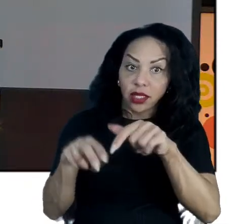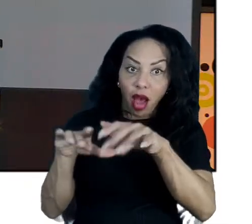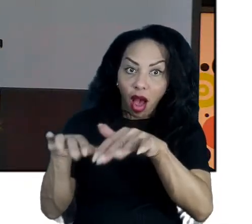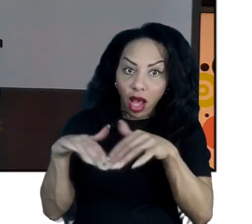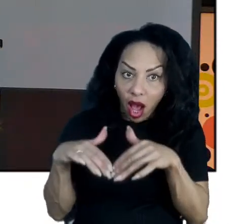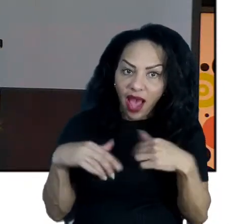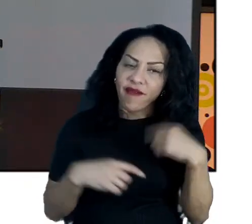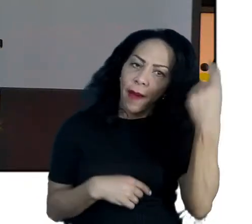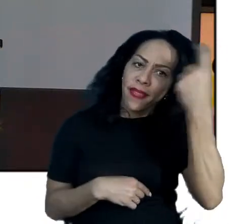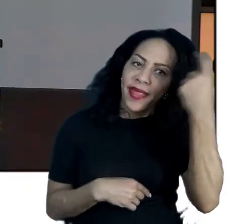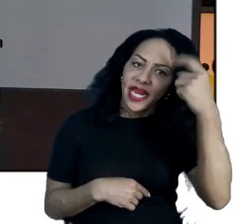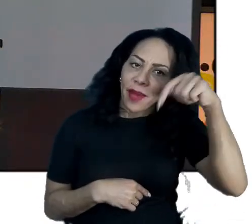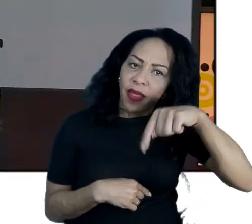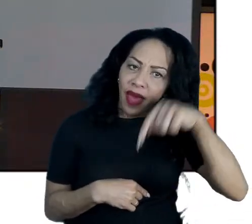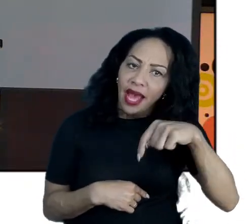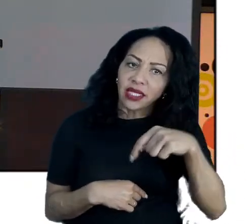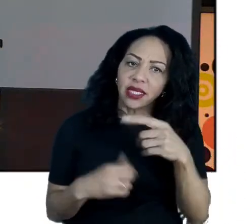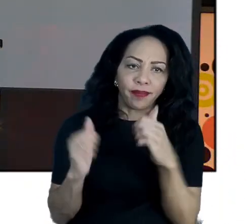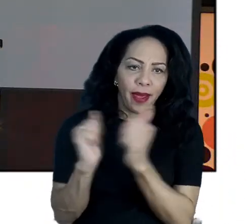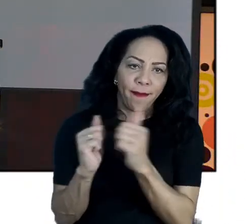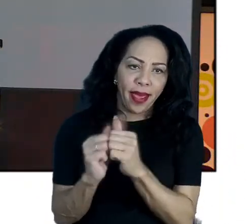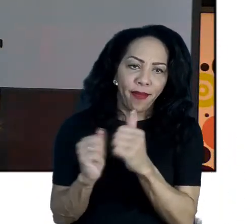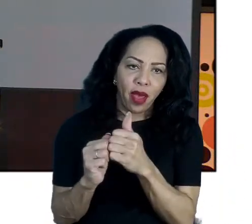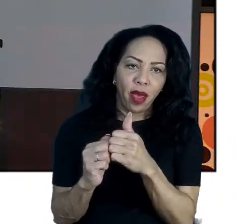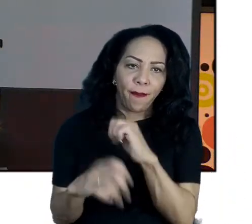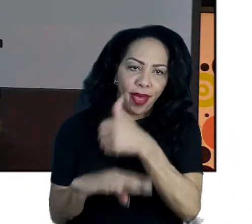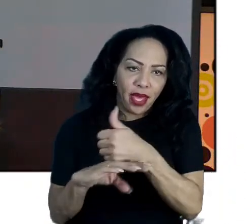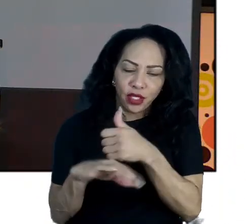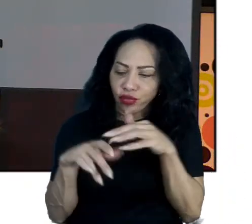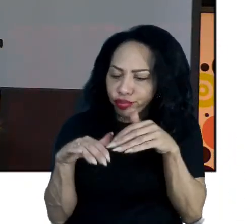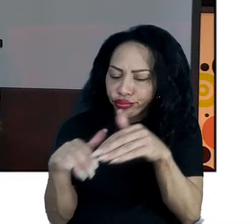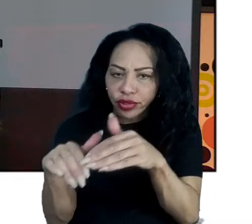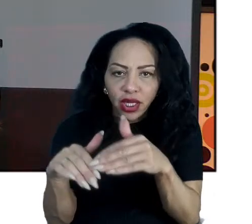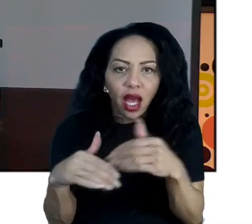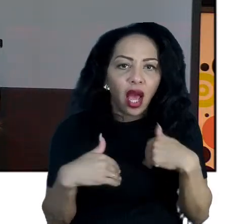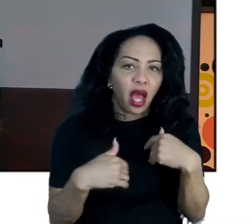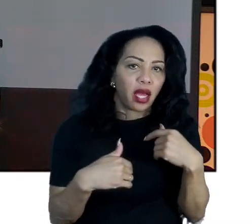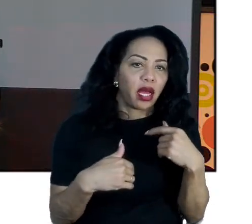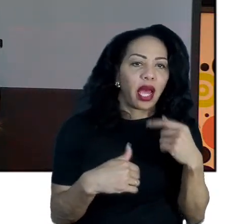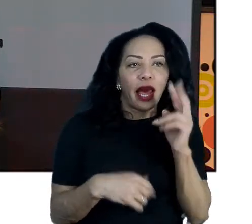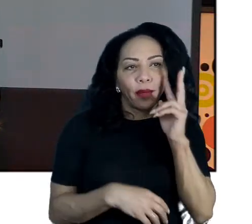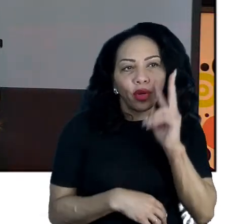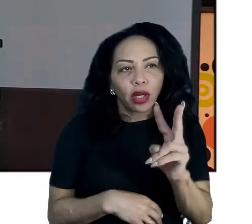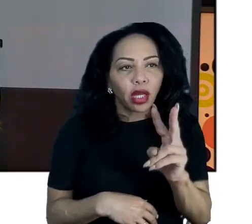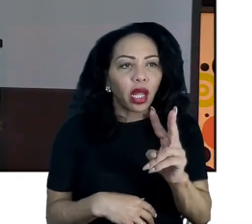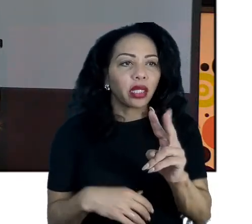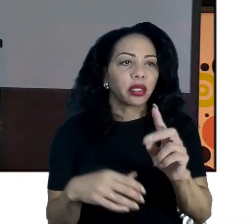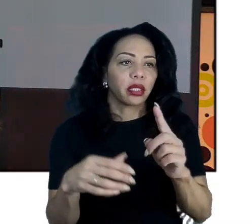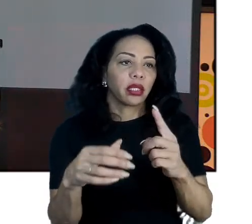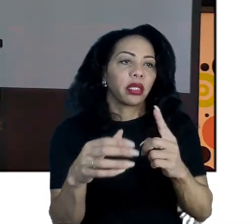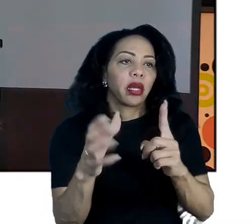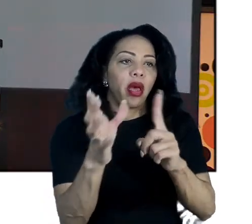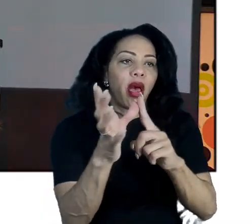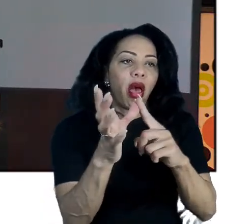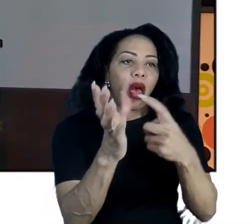And the archives that I'm looking at in my research are Arnolfini's gallery education